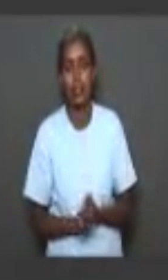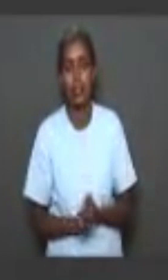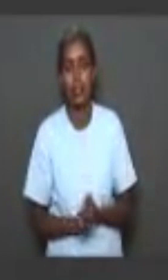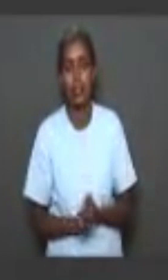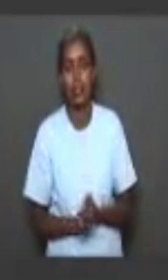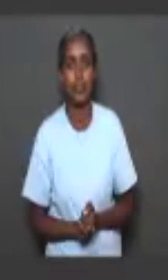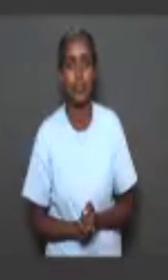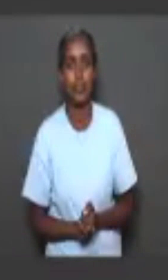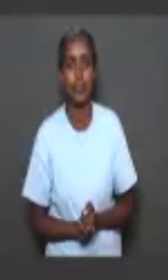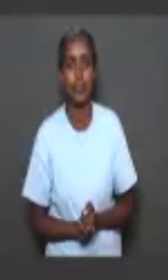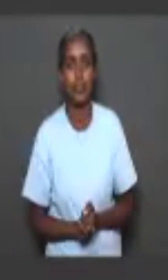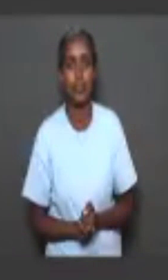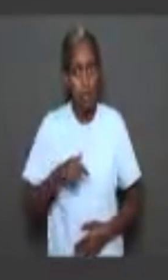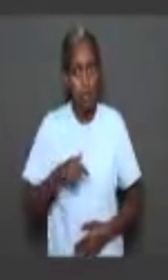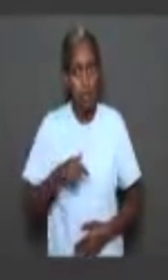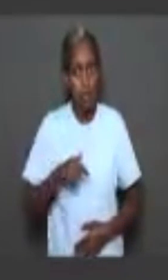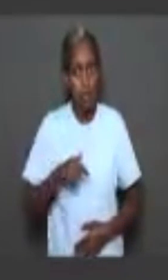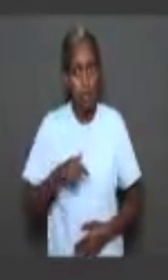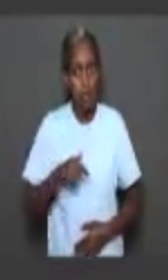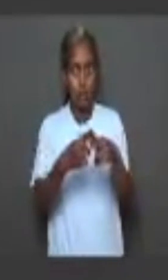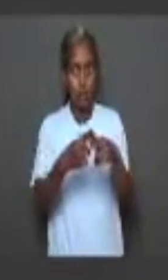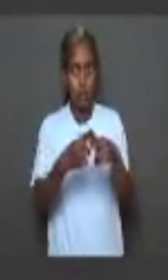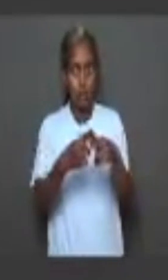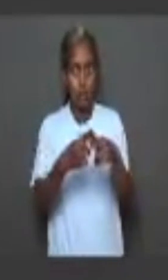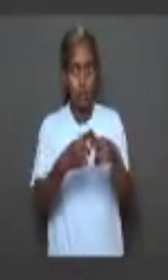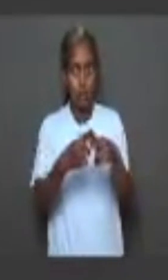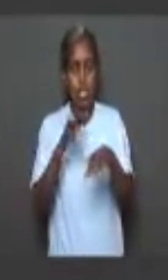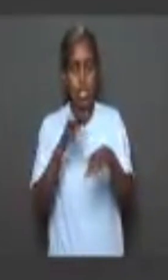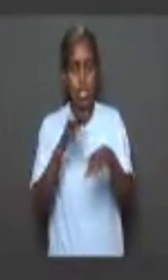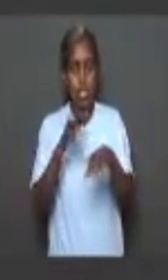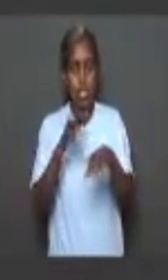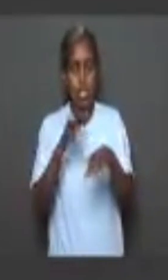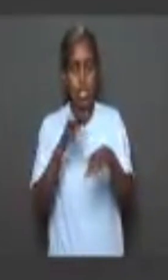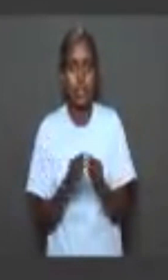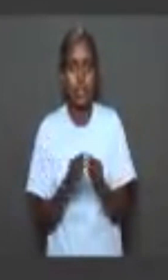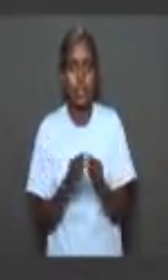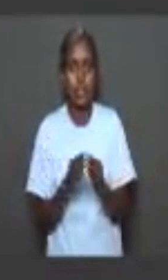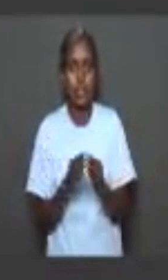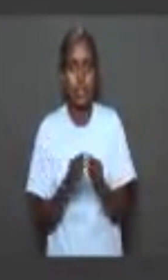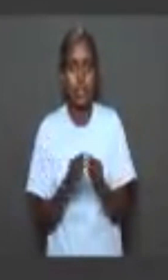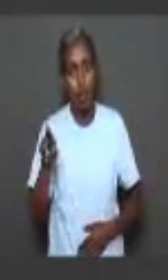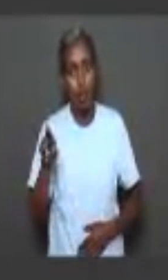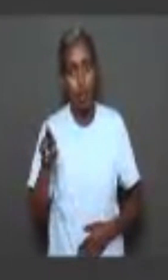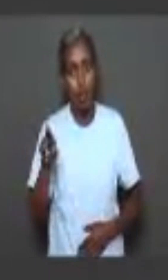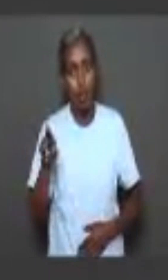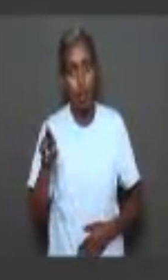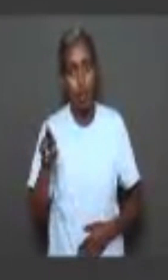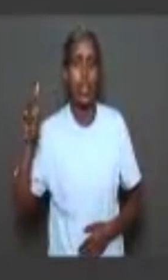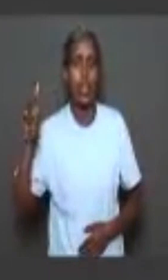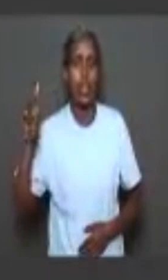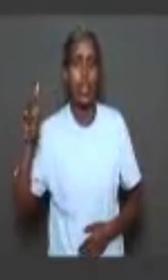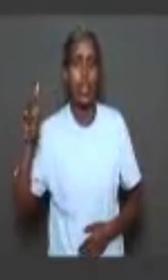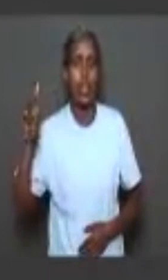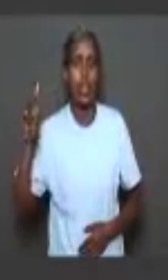We call this an empty set or null set.